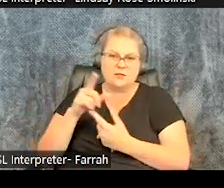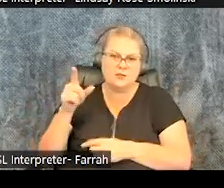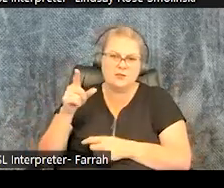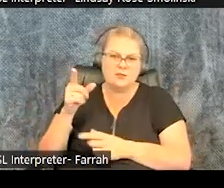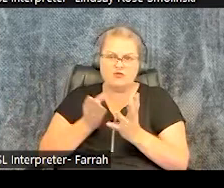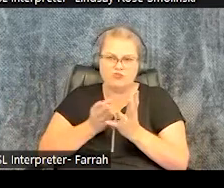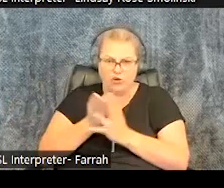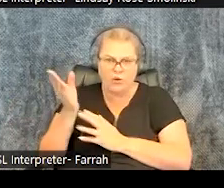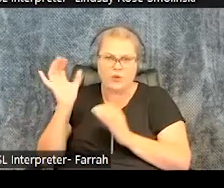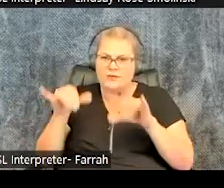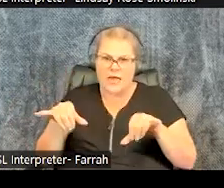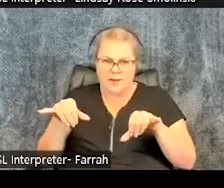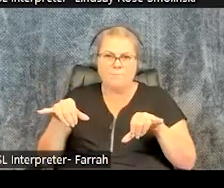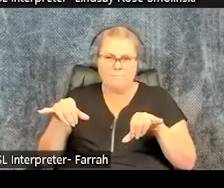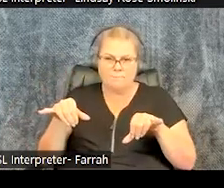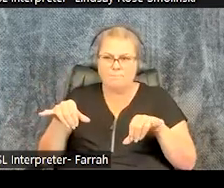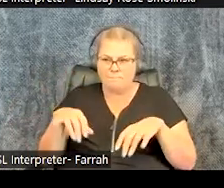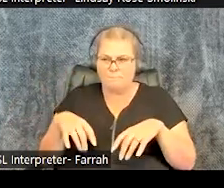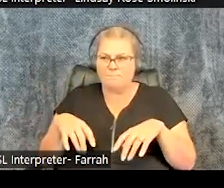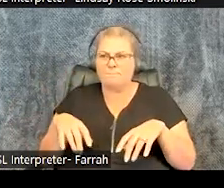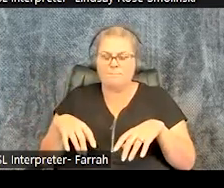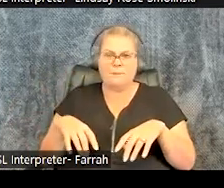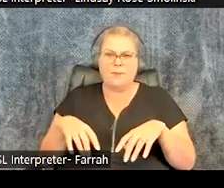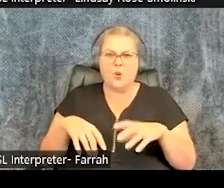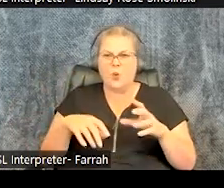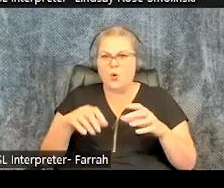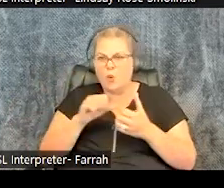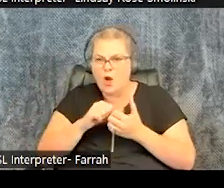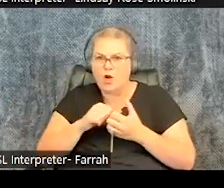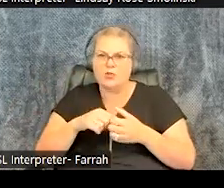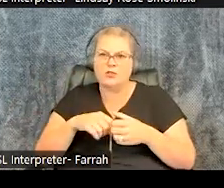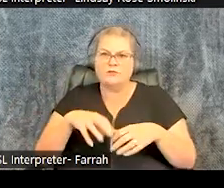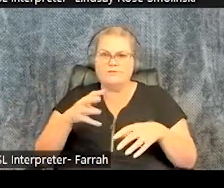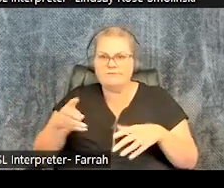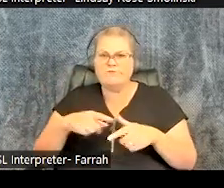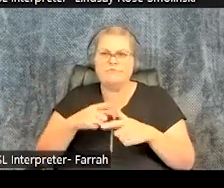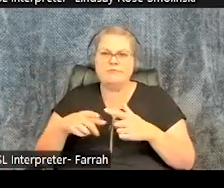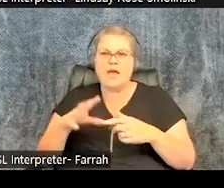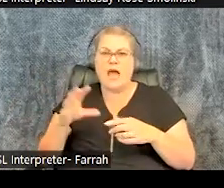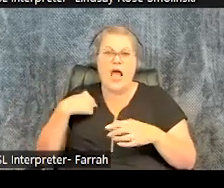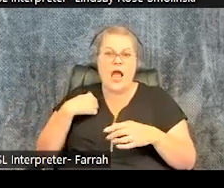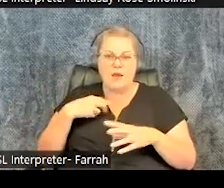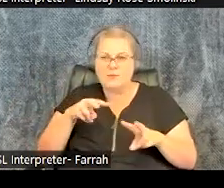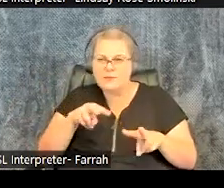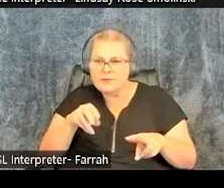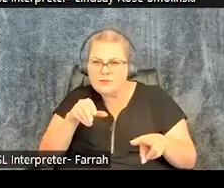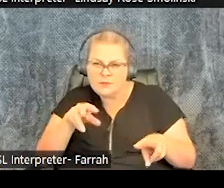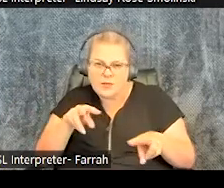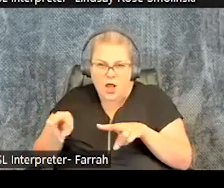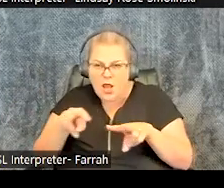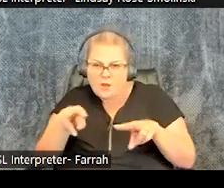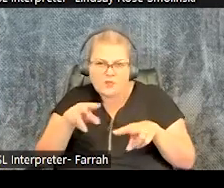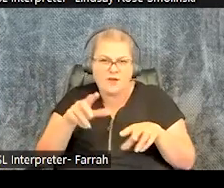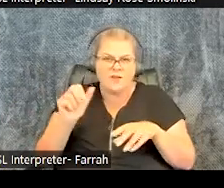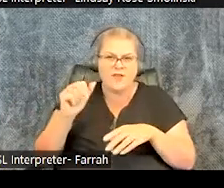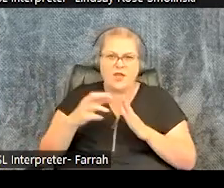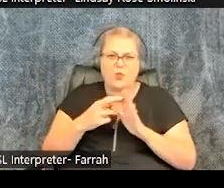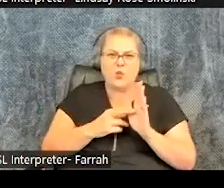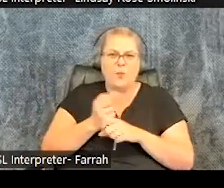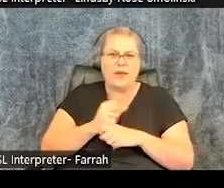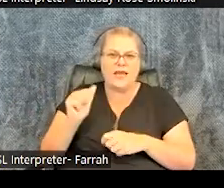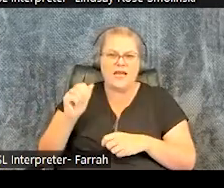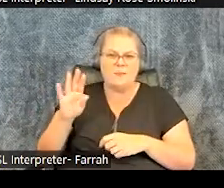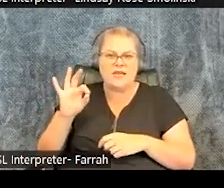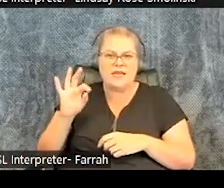and an inspector. So I am staying very, very close to the rulemaking of AB 962 with Cal